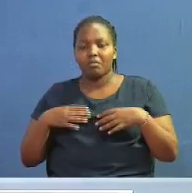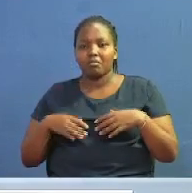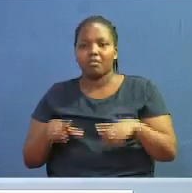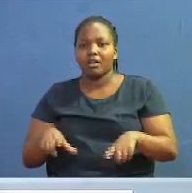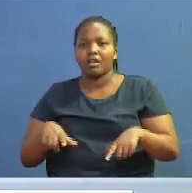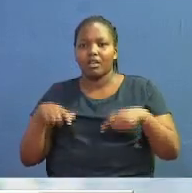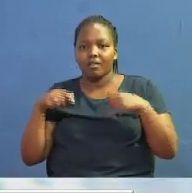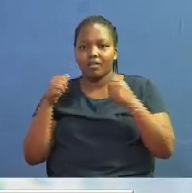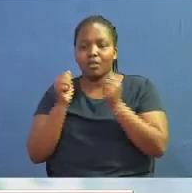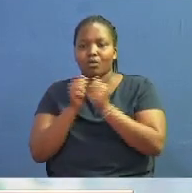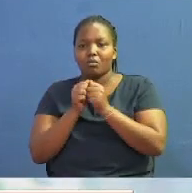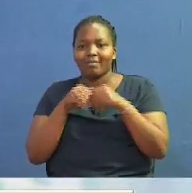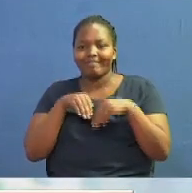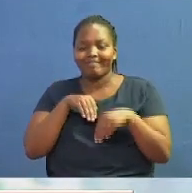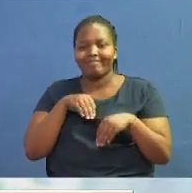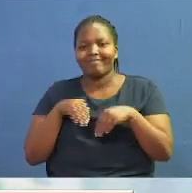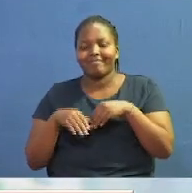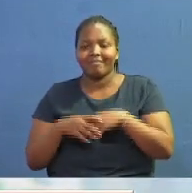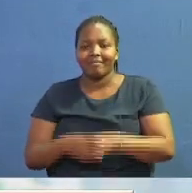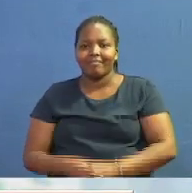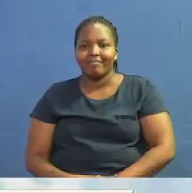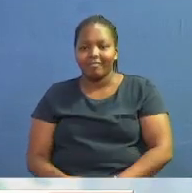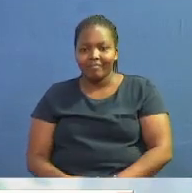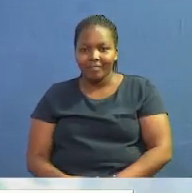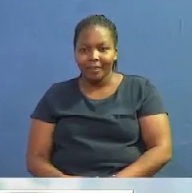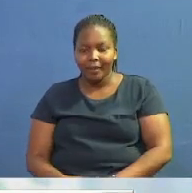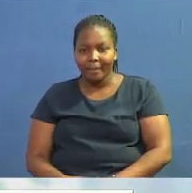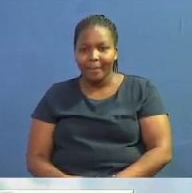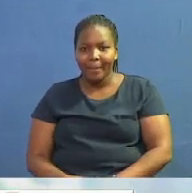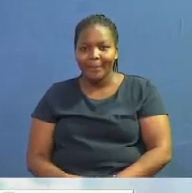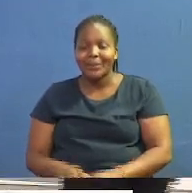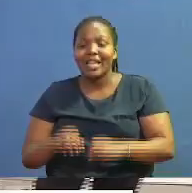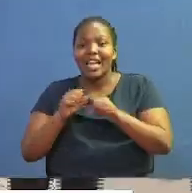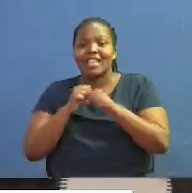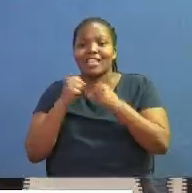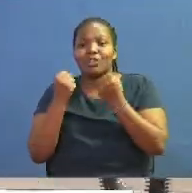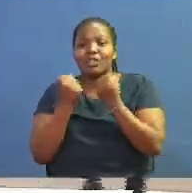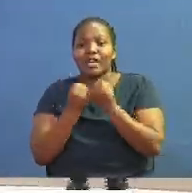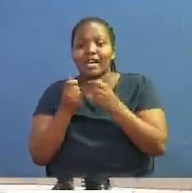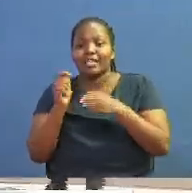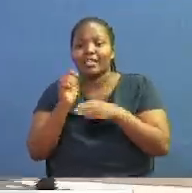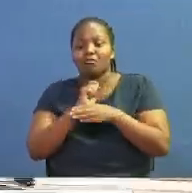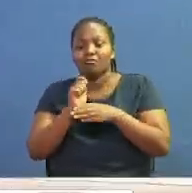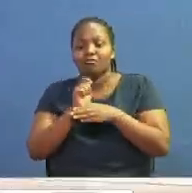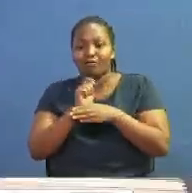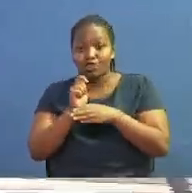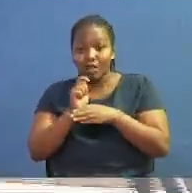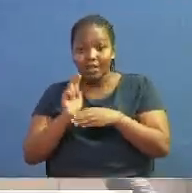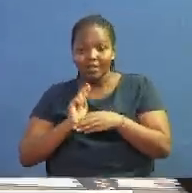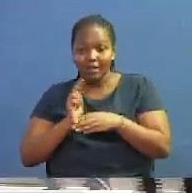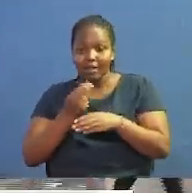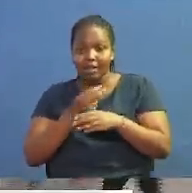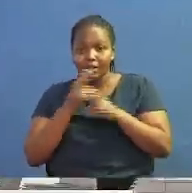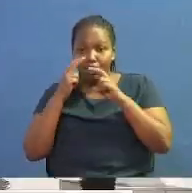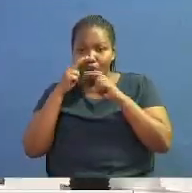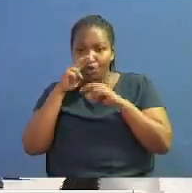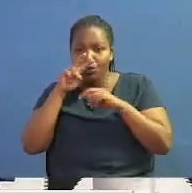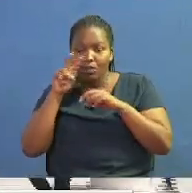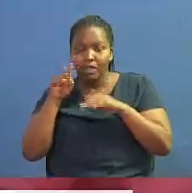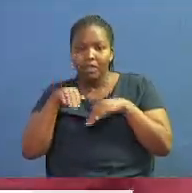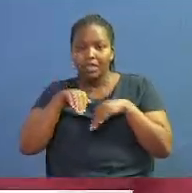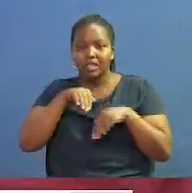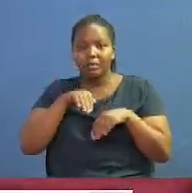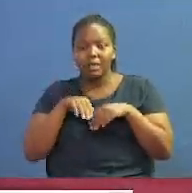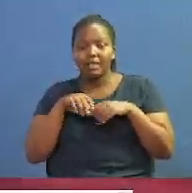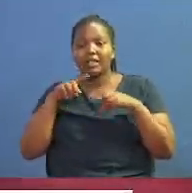Earlier on, when I was starting, I said that the society has trained us to see disability as something totally